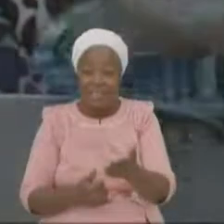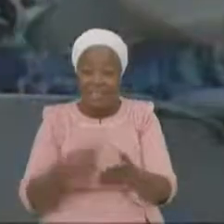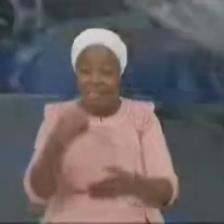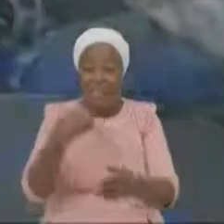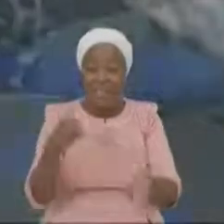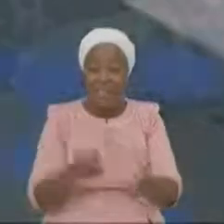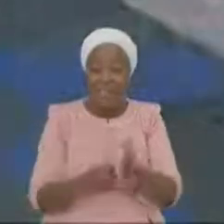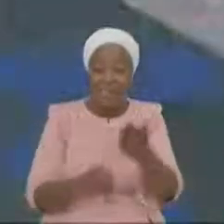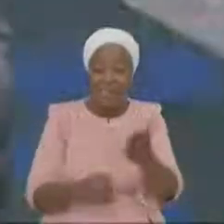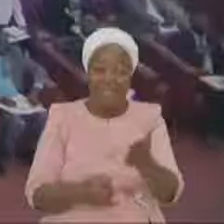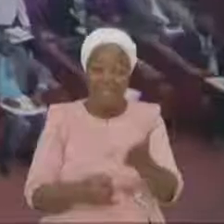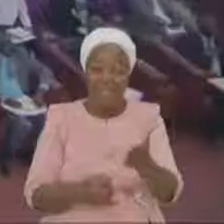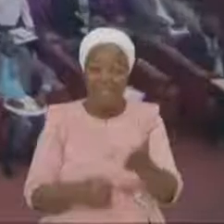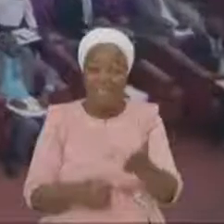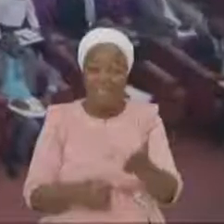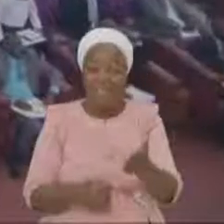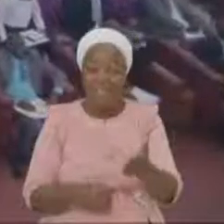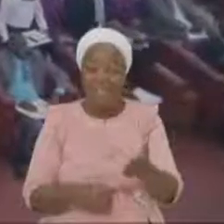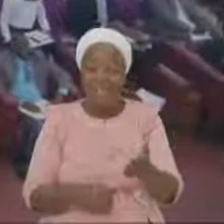say it.